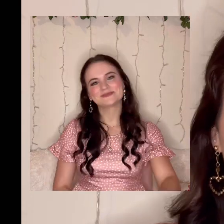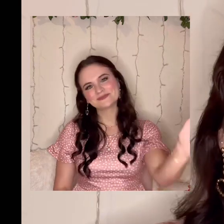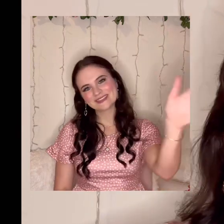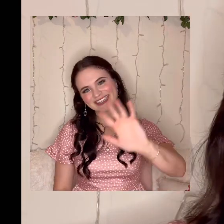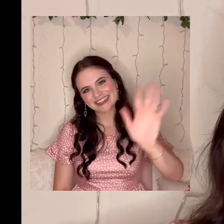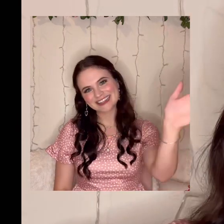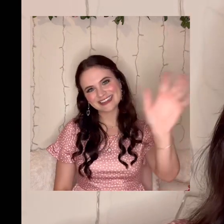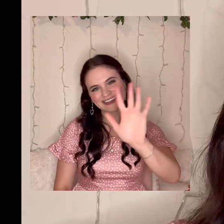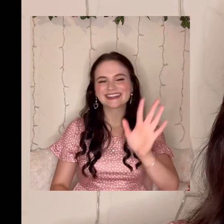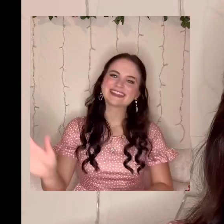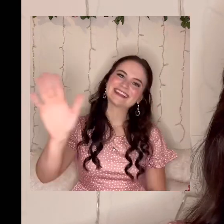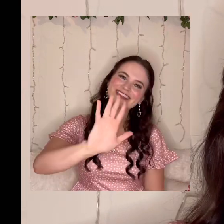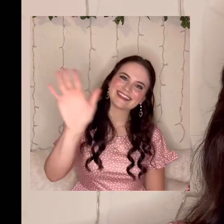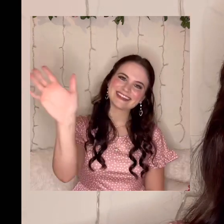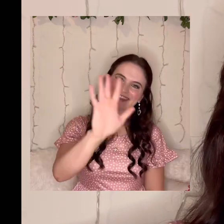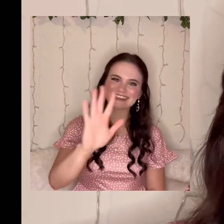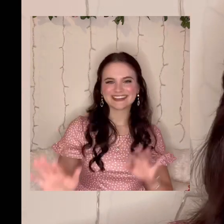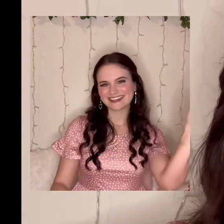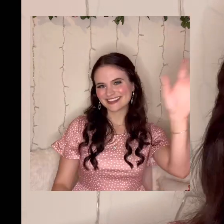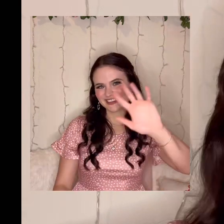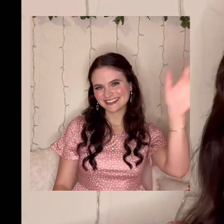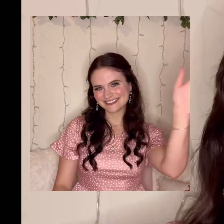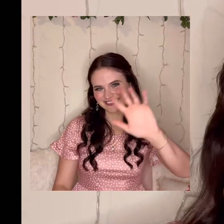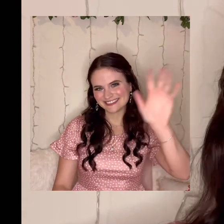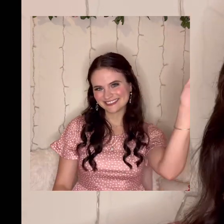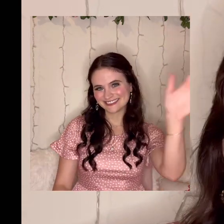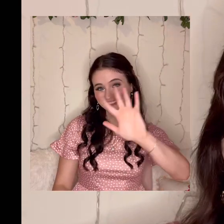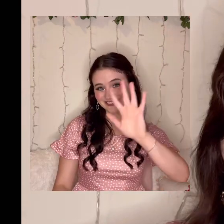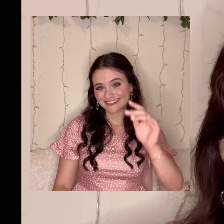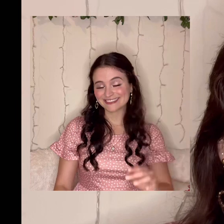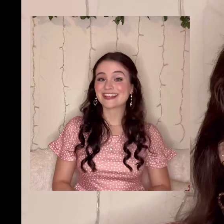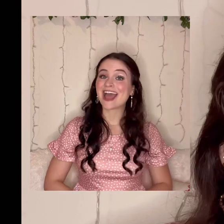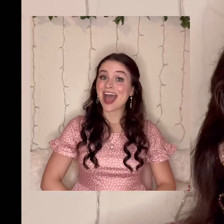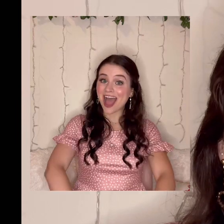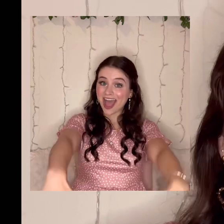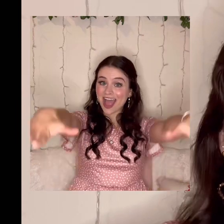today. Hello, hello, hello.